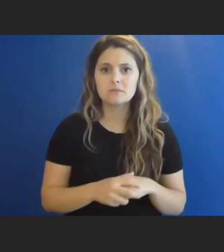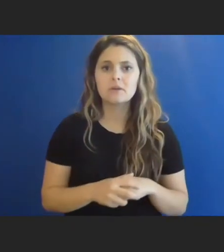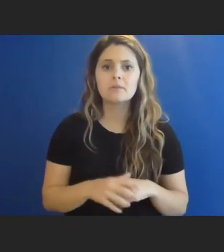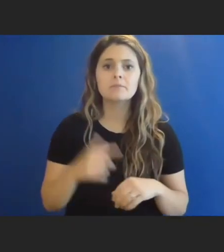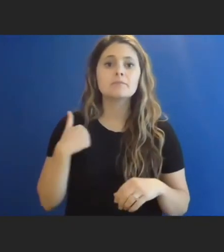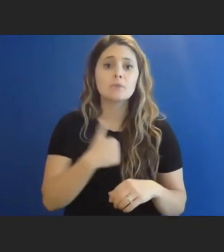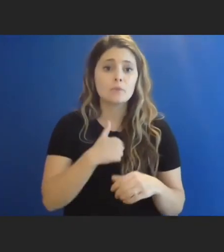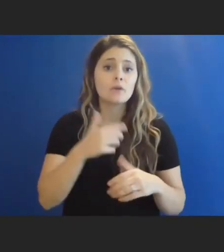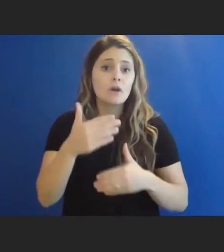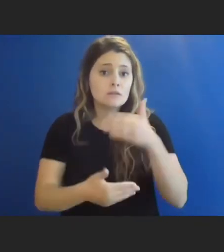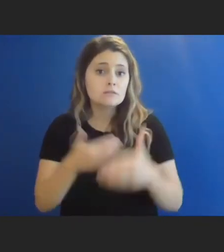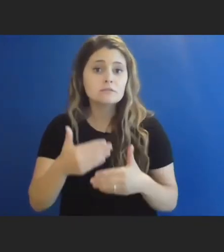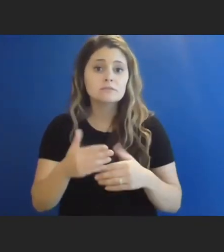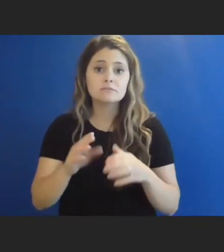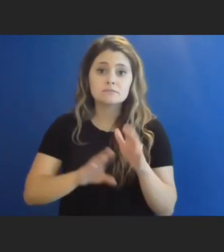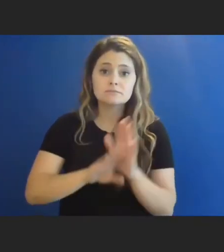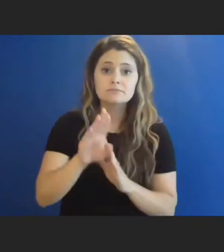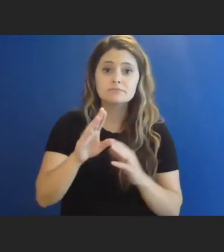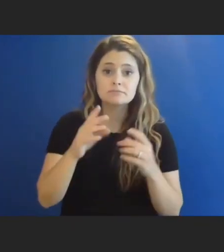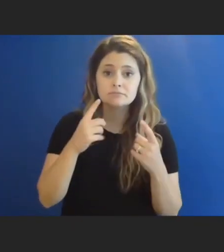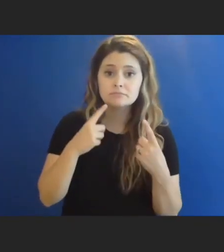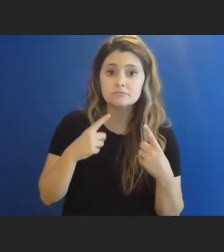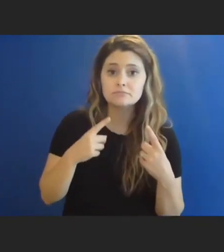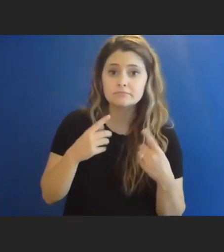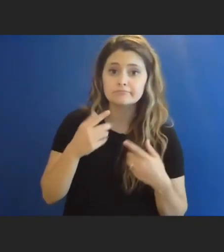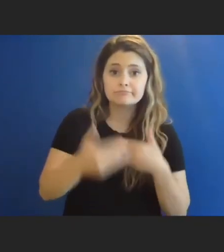progress. We're now